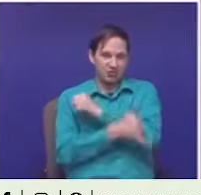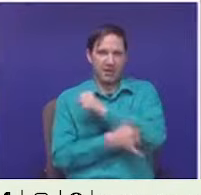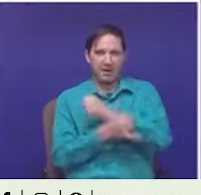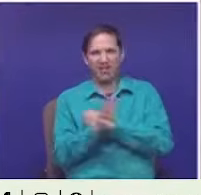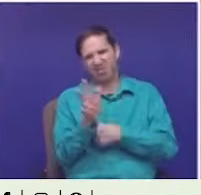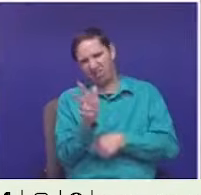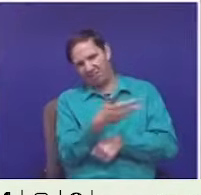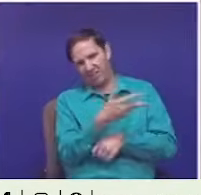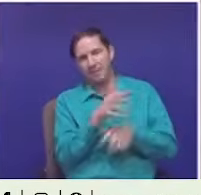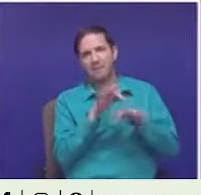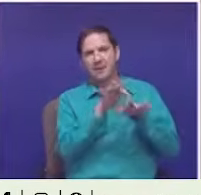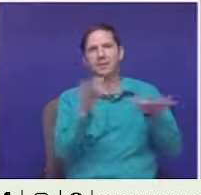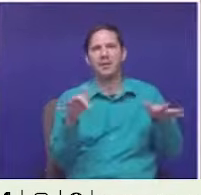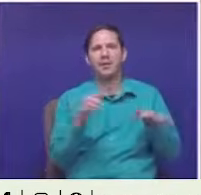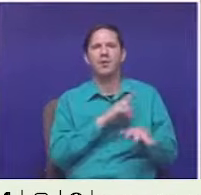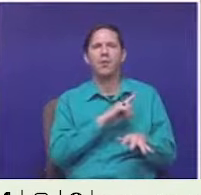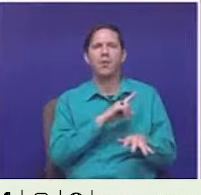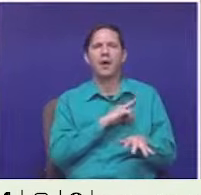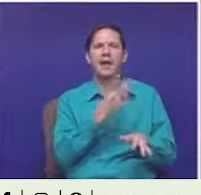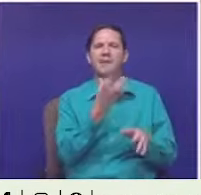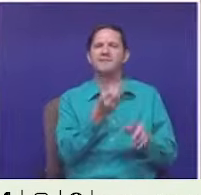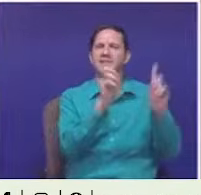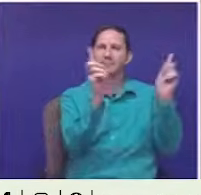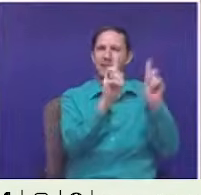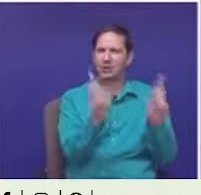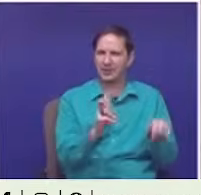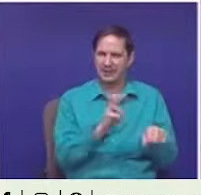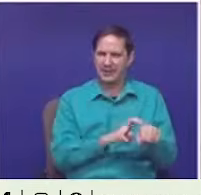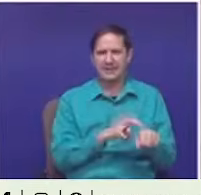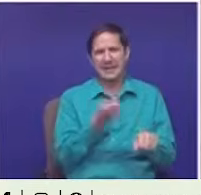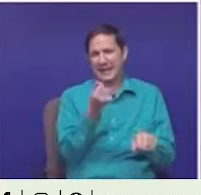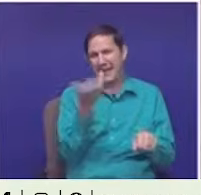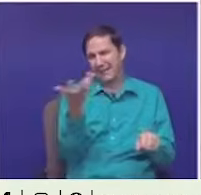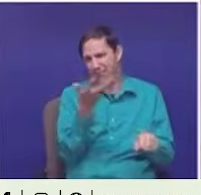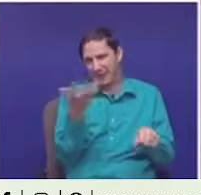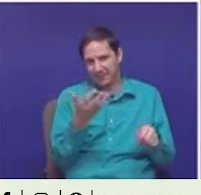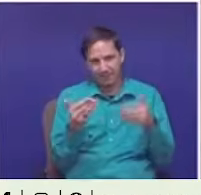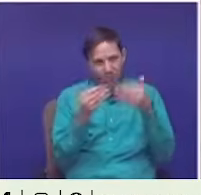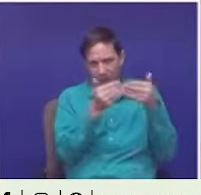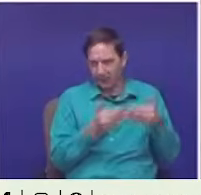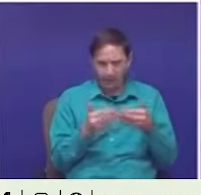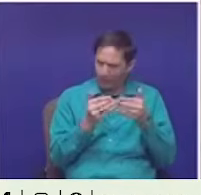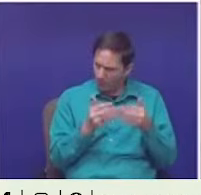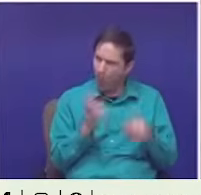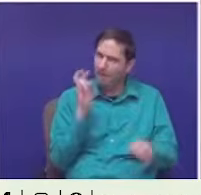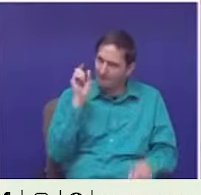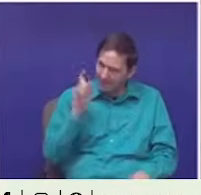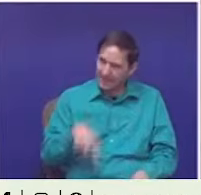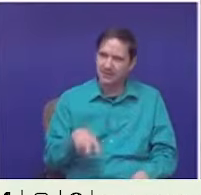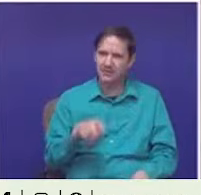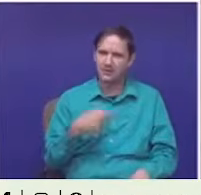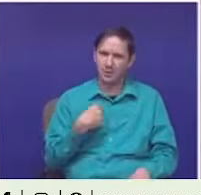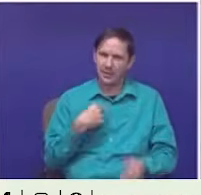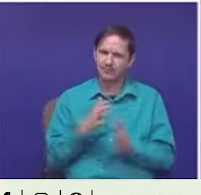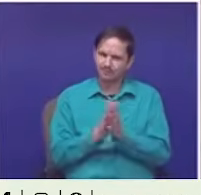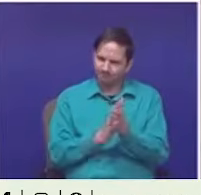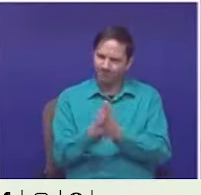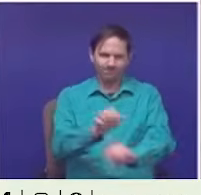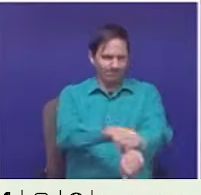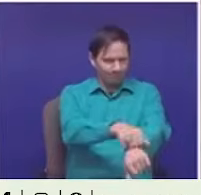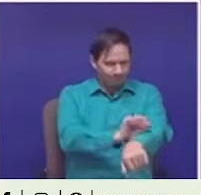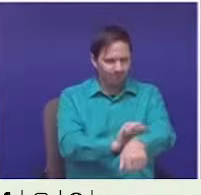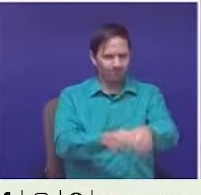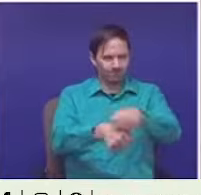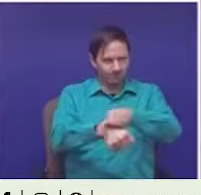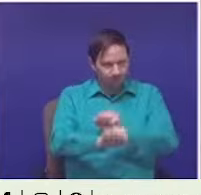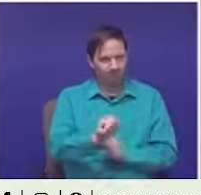neglect people because for some reason it's costly for us to cater to them. We must just up our socks and hold ourselves